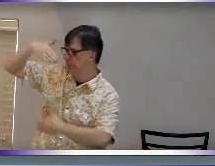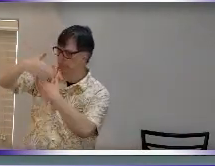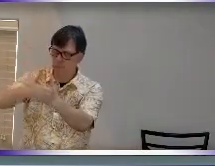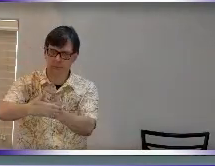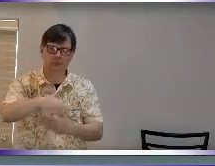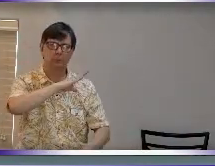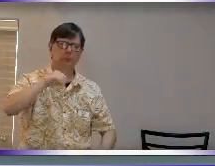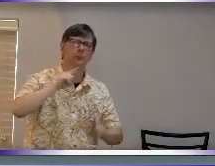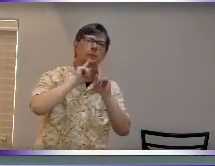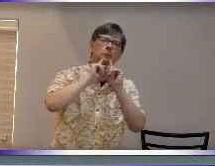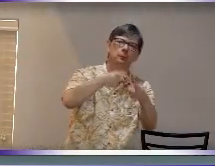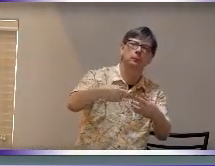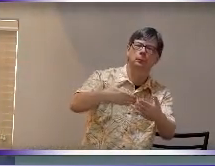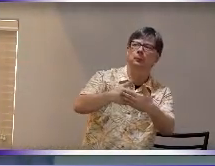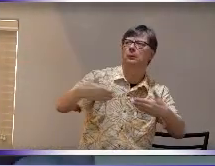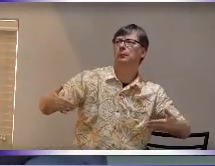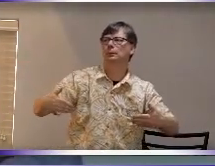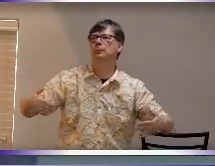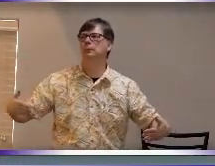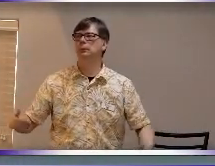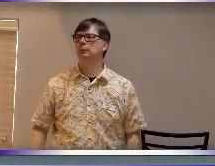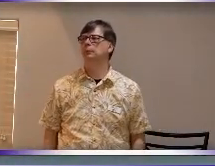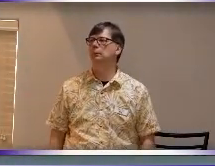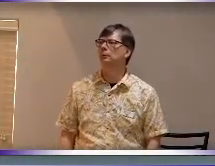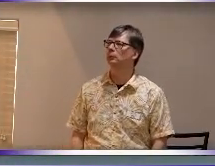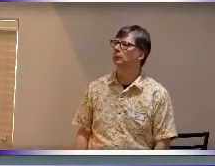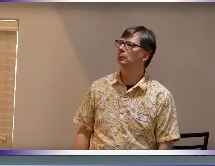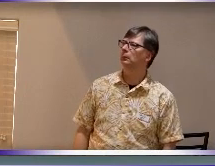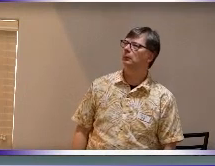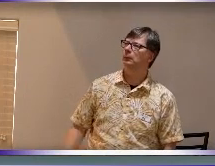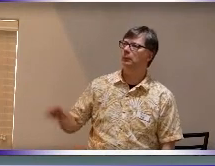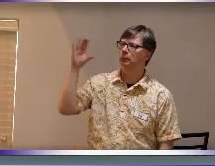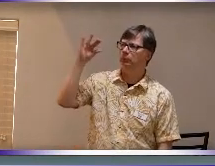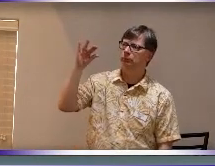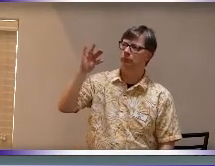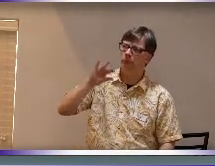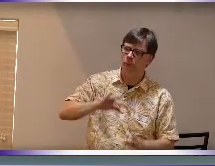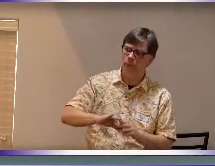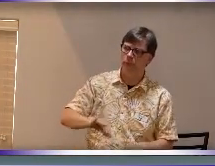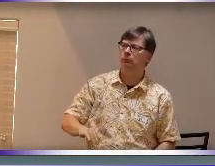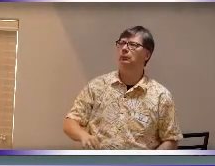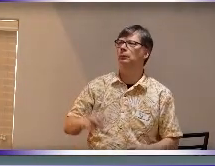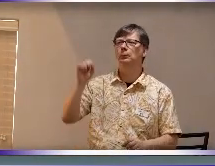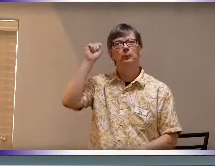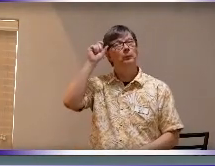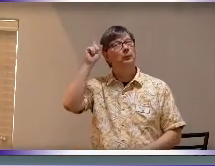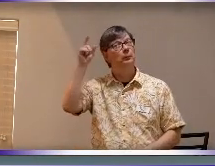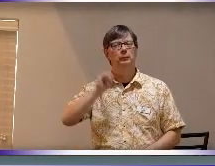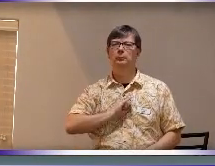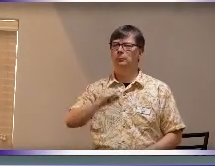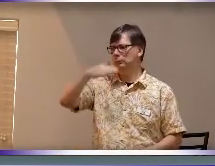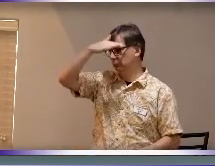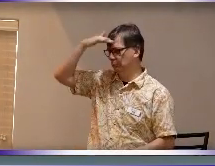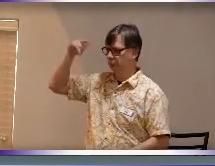say, this next slide, there's a little image. And you look at this and you say,